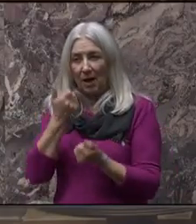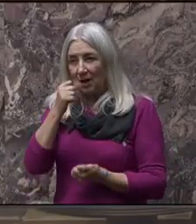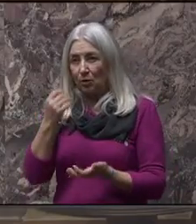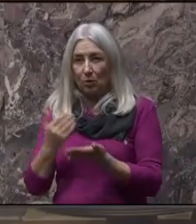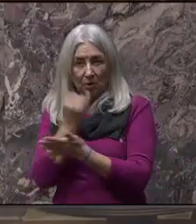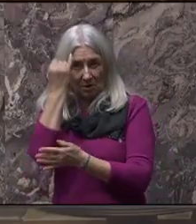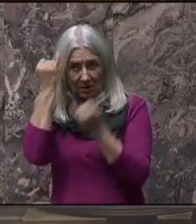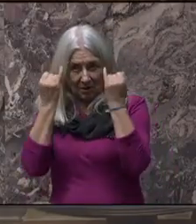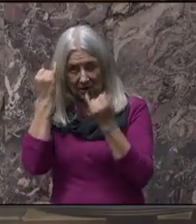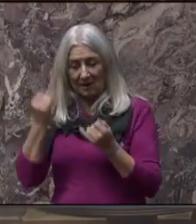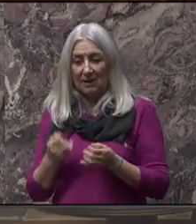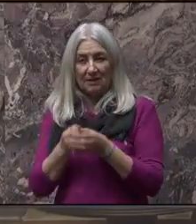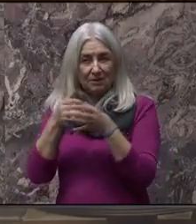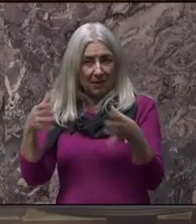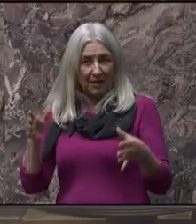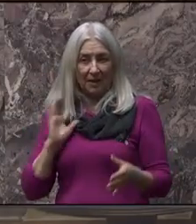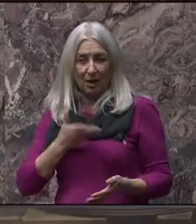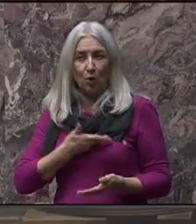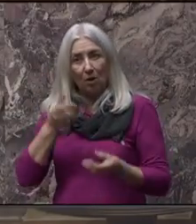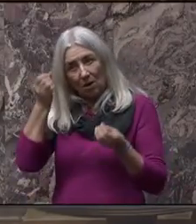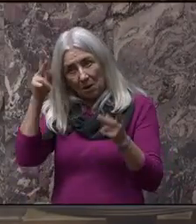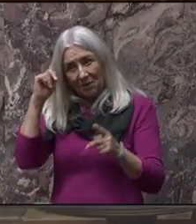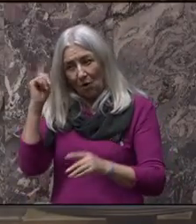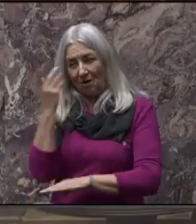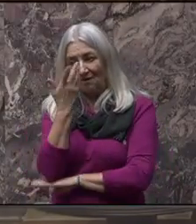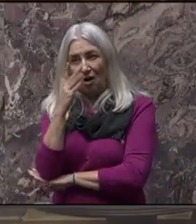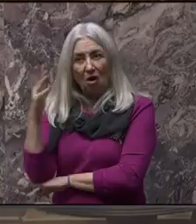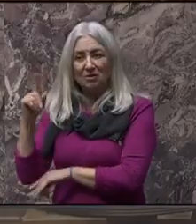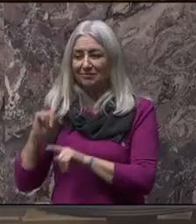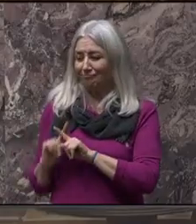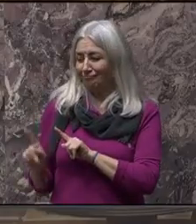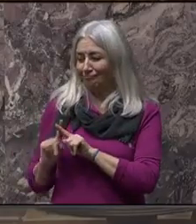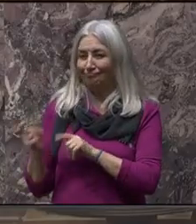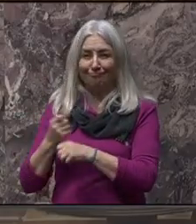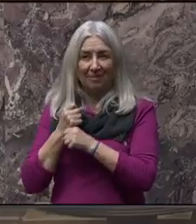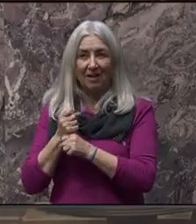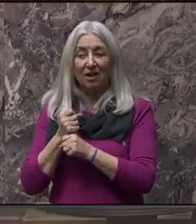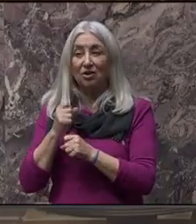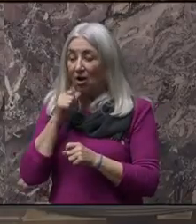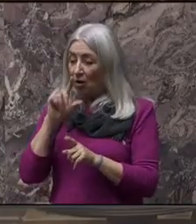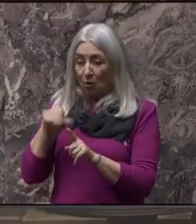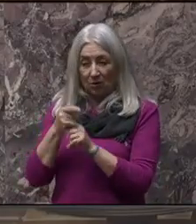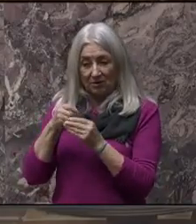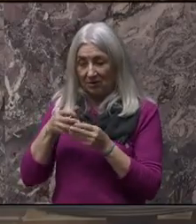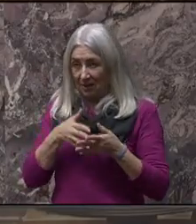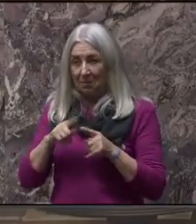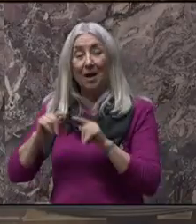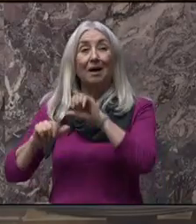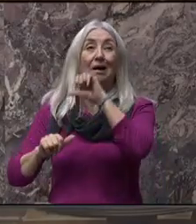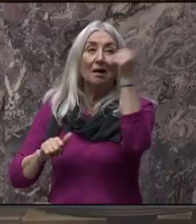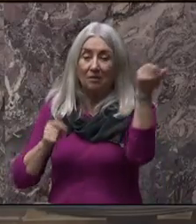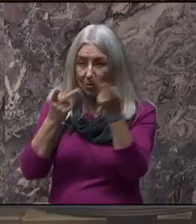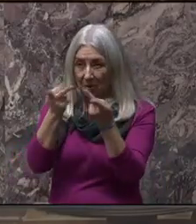competitiveness, expand opportunities for BC forest products overseas, find opportunities for